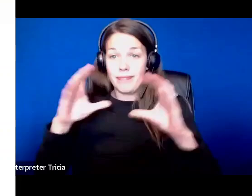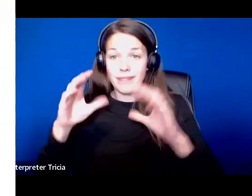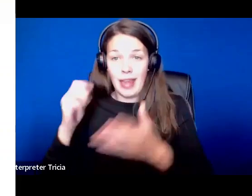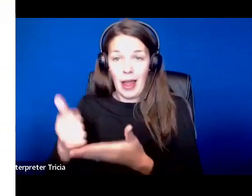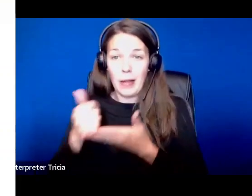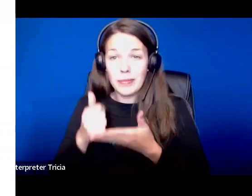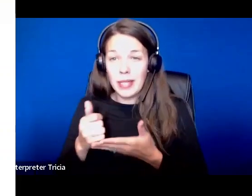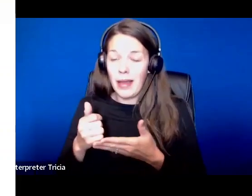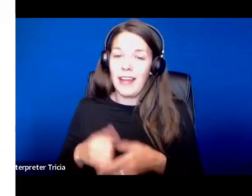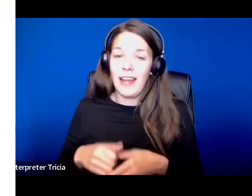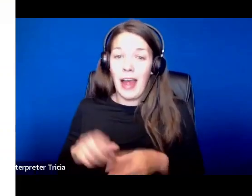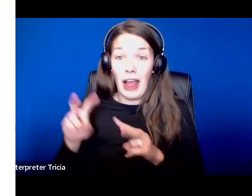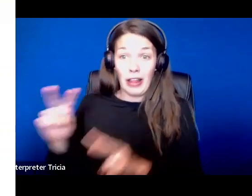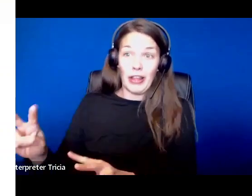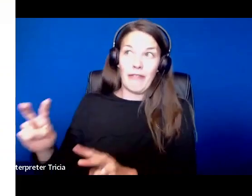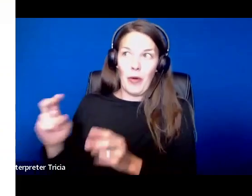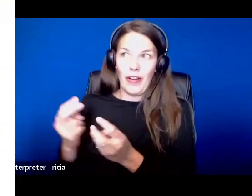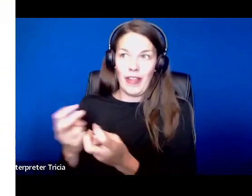from the panel.